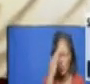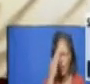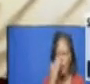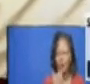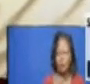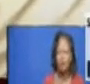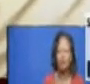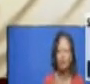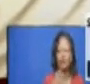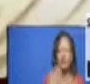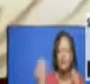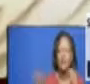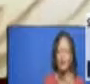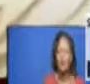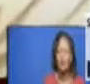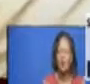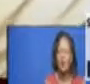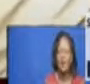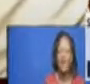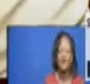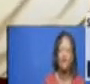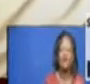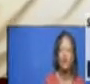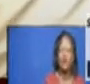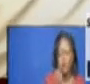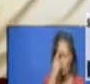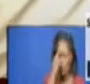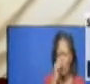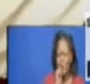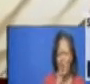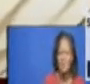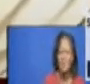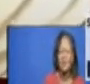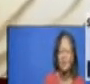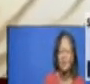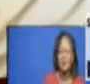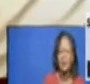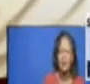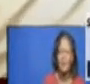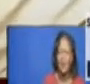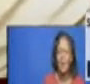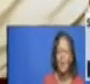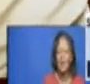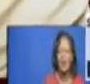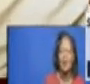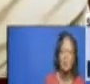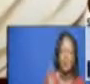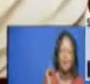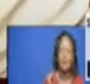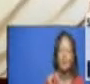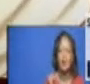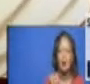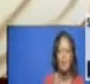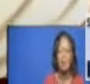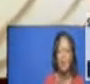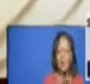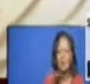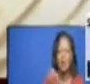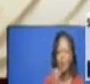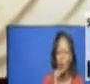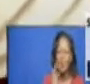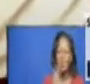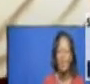grass. I have cooked for my brothers, as was expected, even though some of them were older than